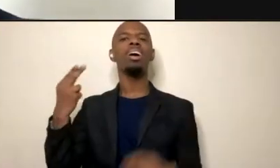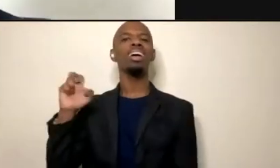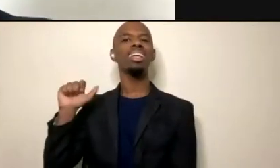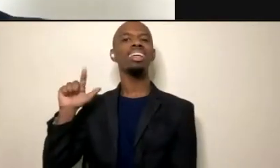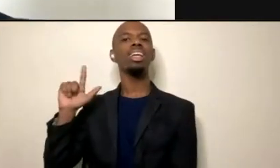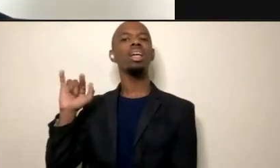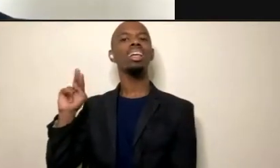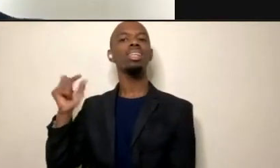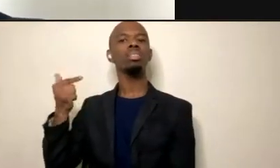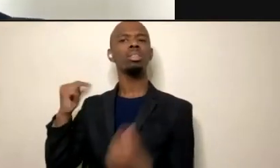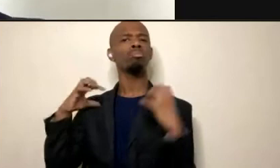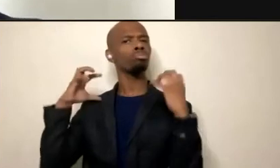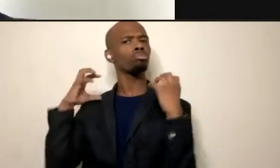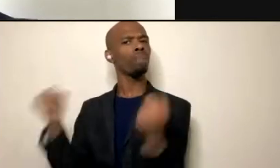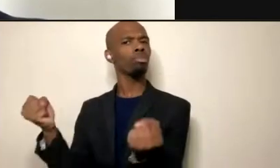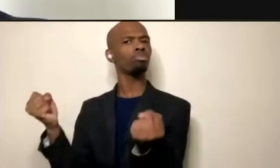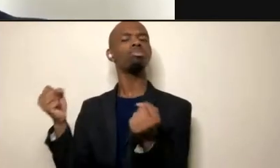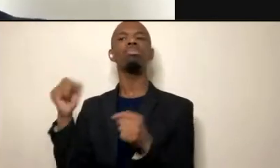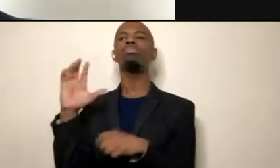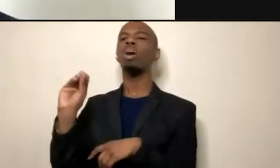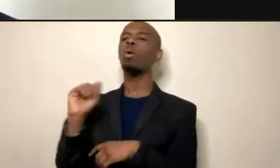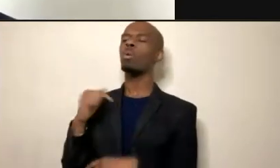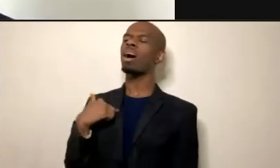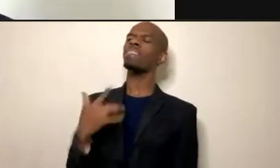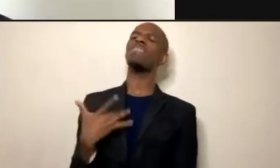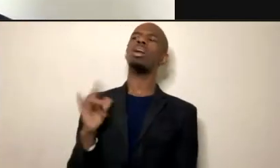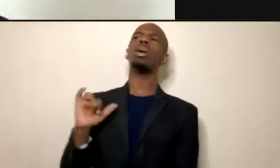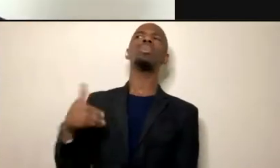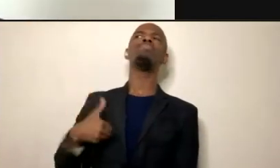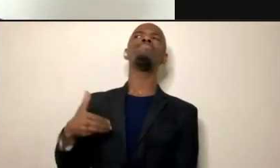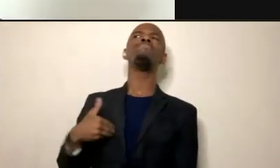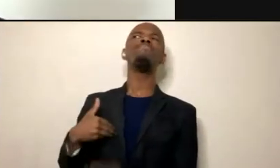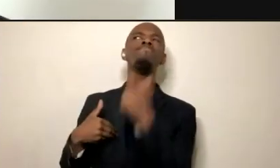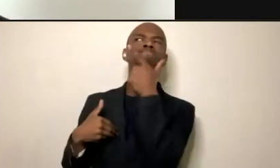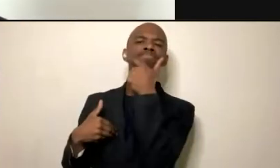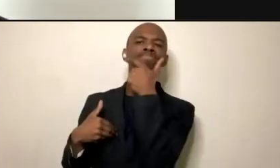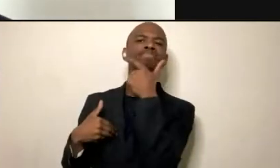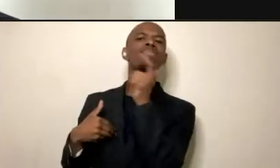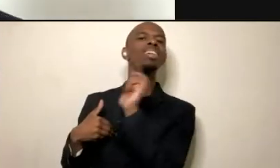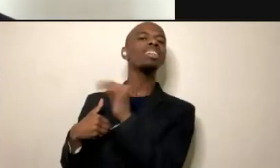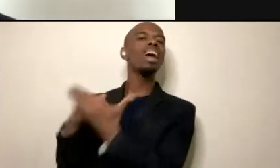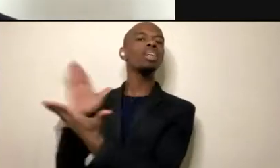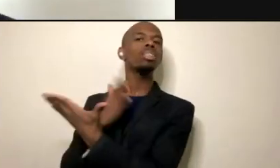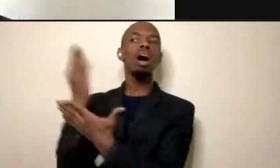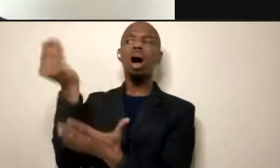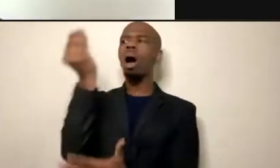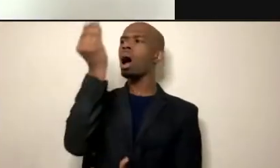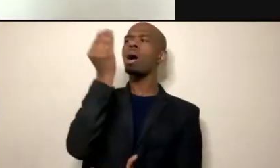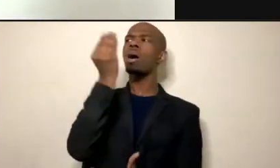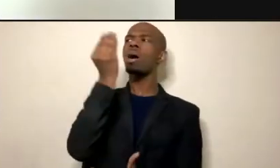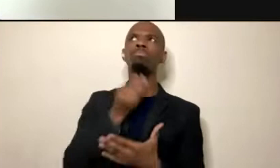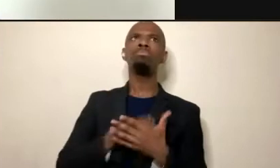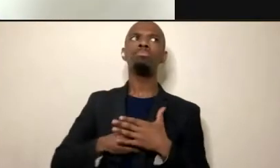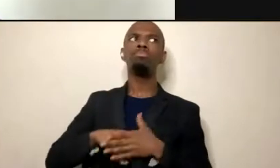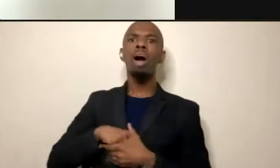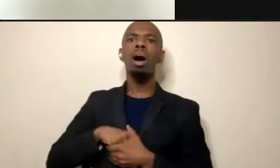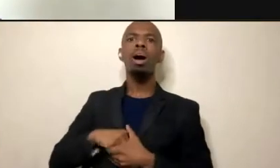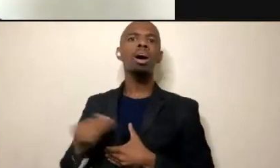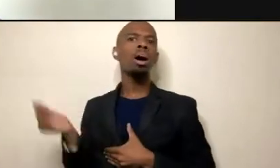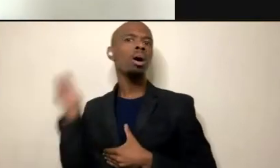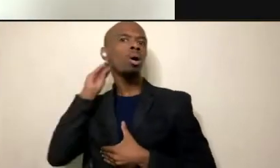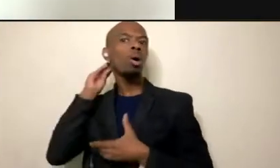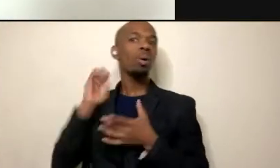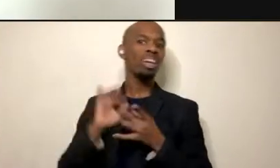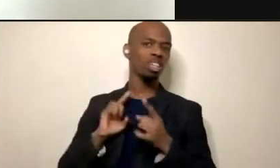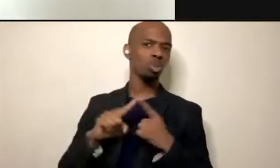that felt like where that song kind of like sat for me in terms of like starting that way, beginning